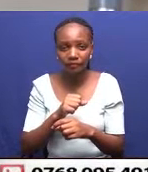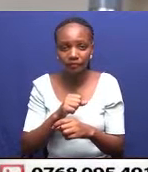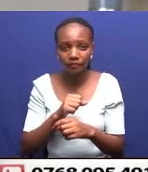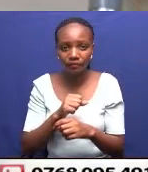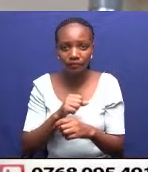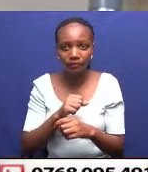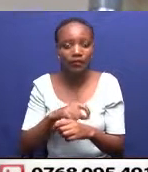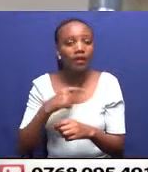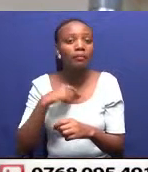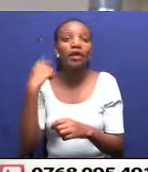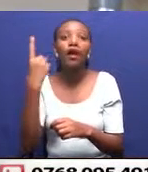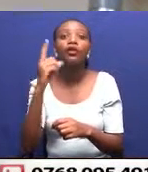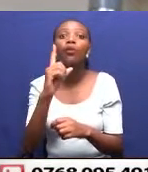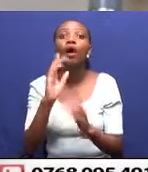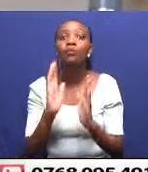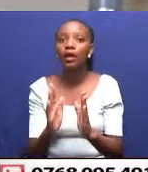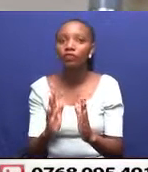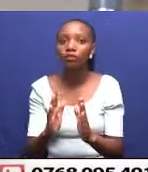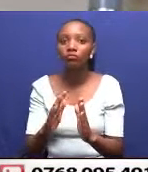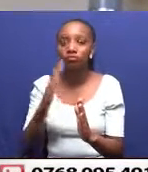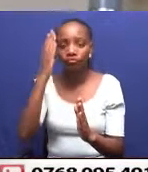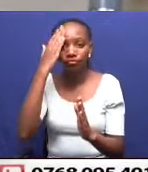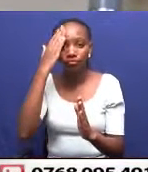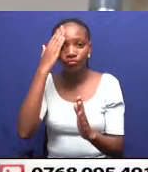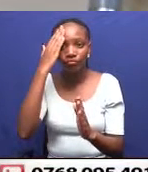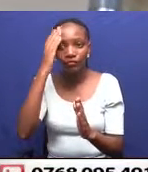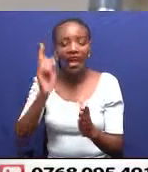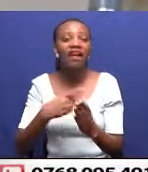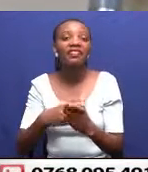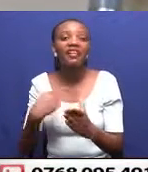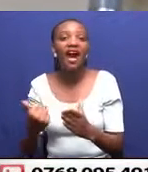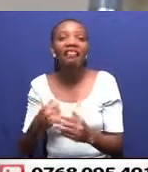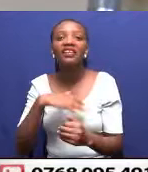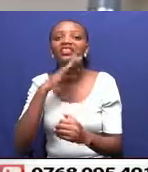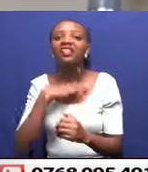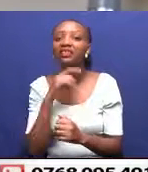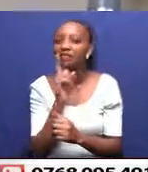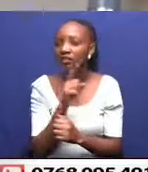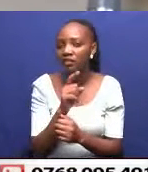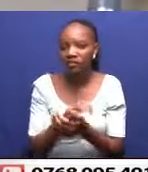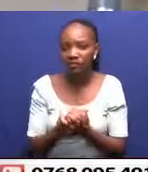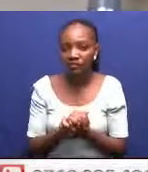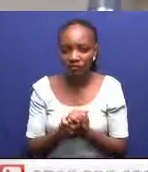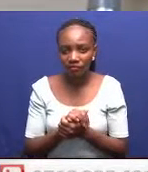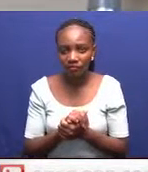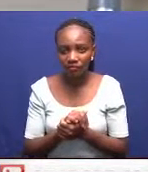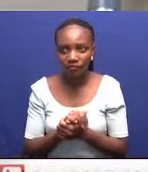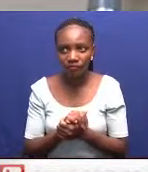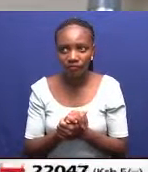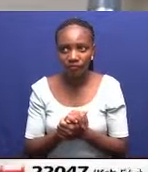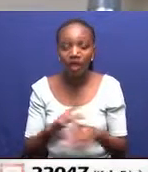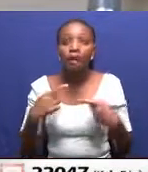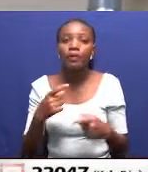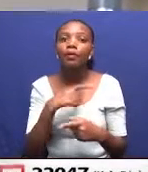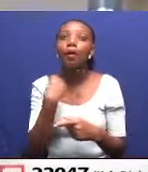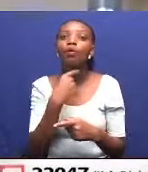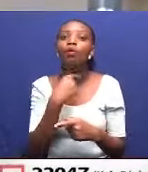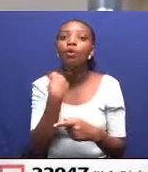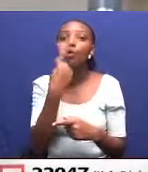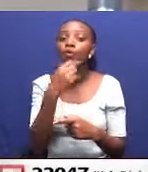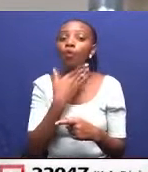I only know of one person who has remained, but the others have succumbed to it. Those who want to assist in assisting my case,